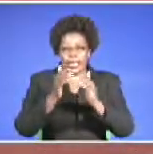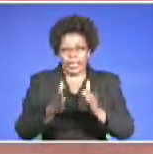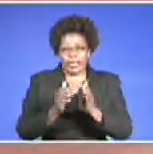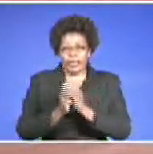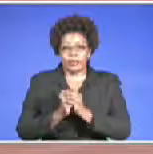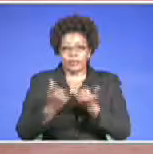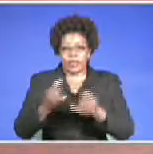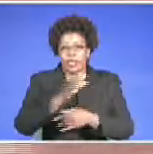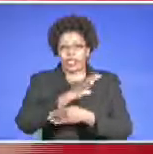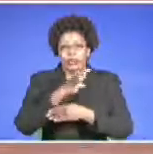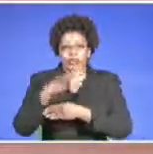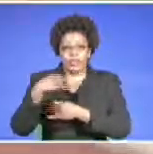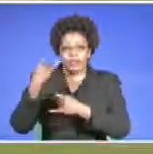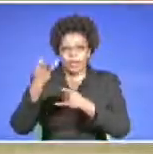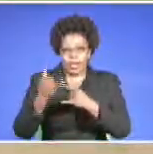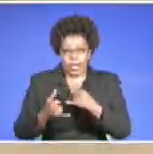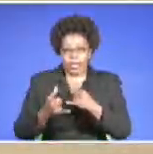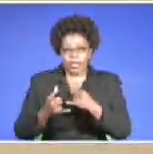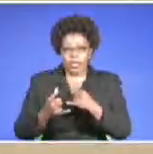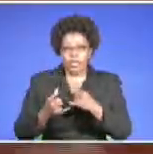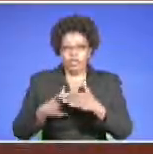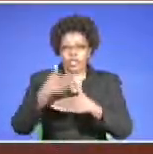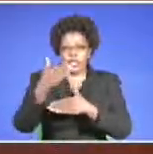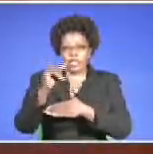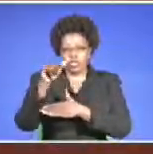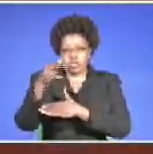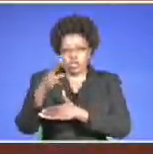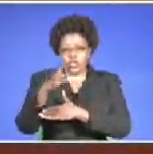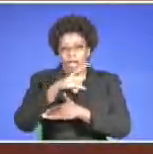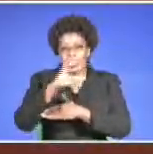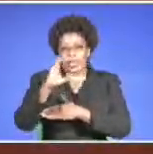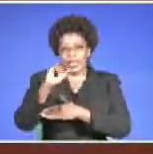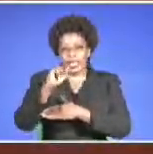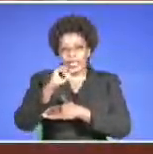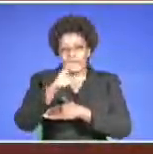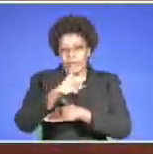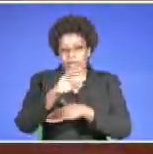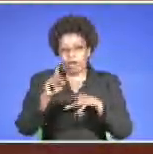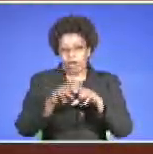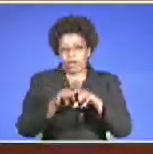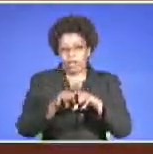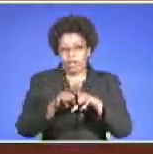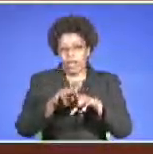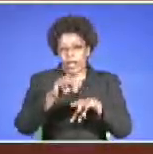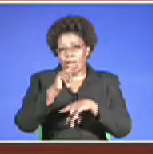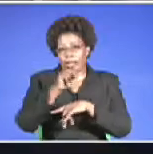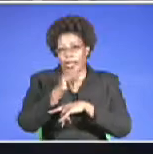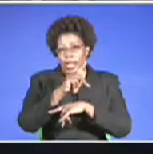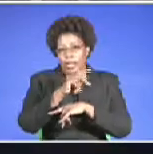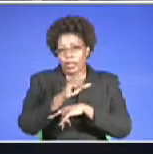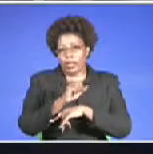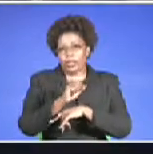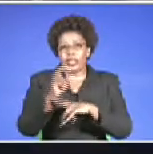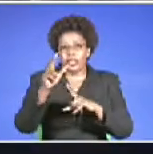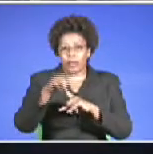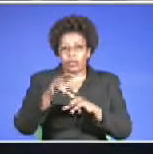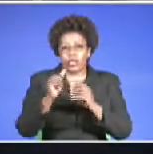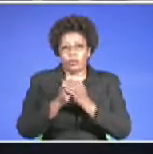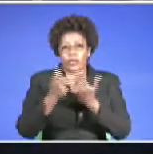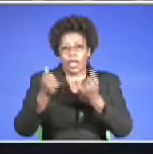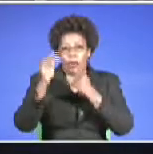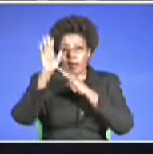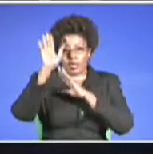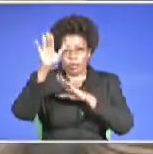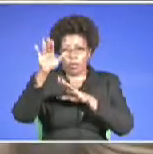the committee is now finalizing their picks for the upcoming World Juniors and CAC as well as NACAC championships. Over in basketball, we